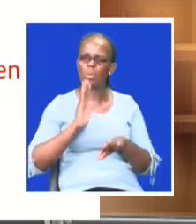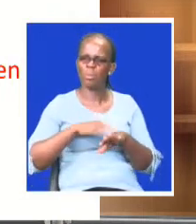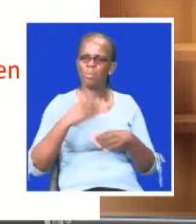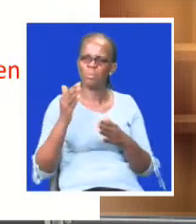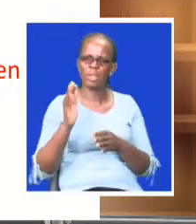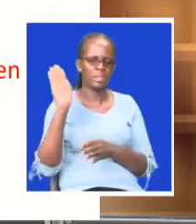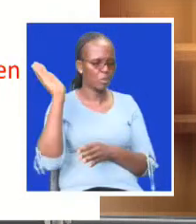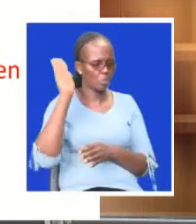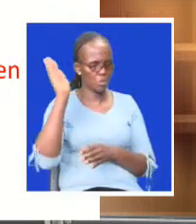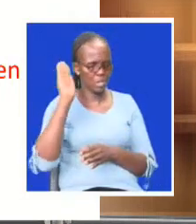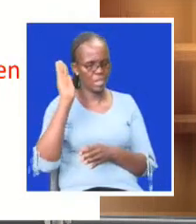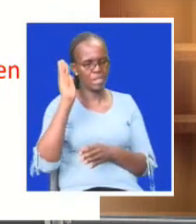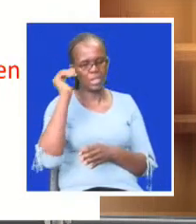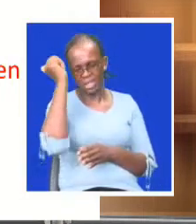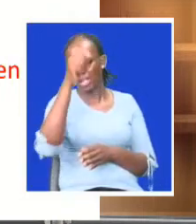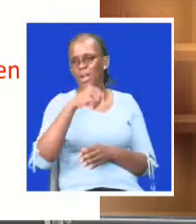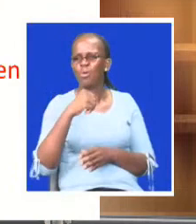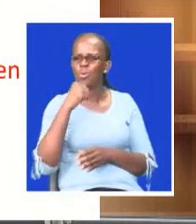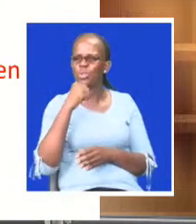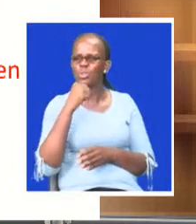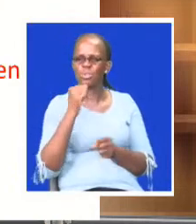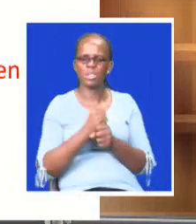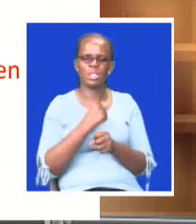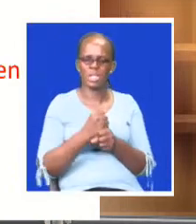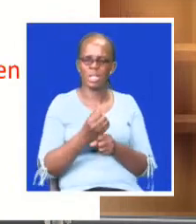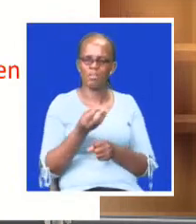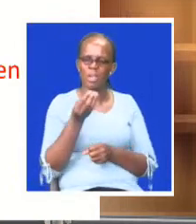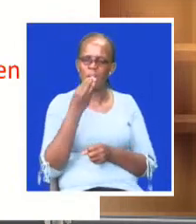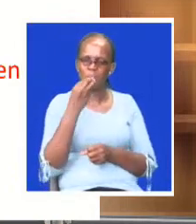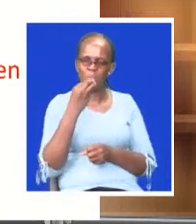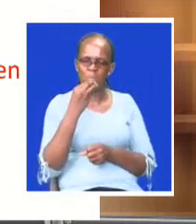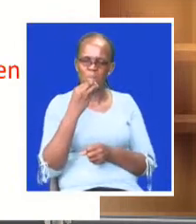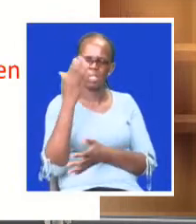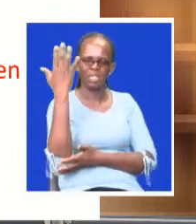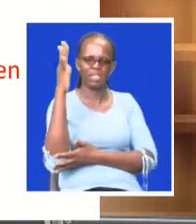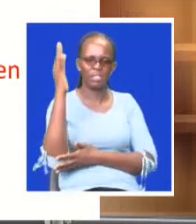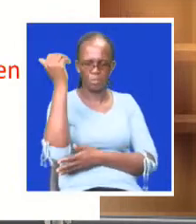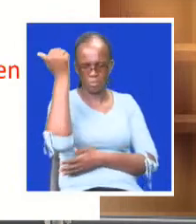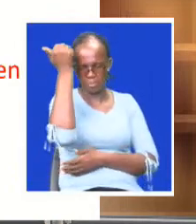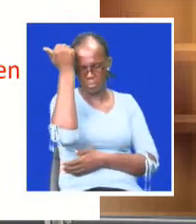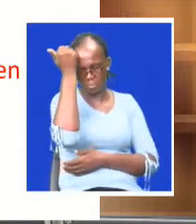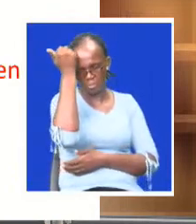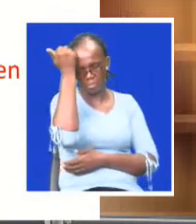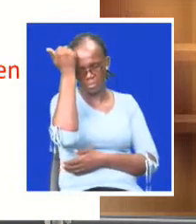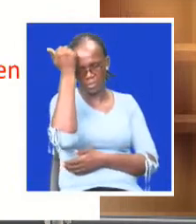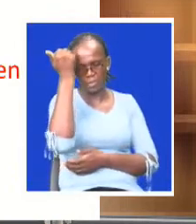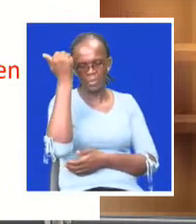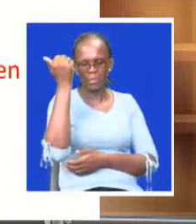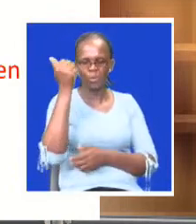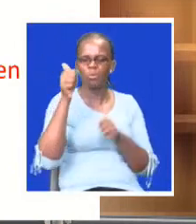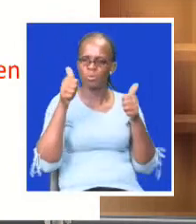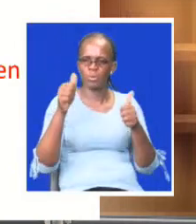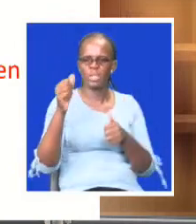eating from the tree, the fruit from the tree of knowledge of good and